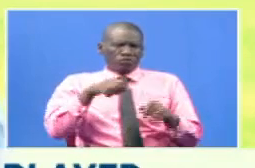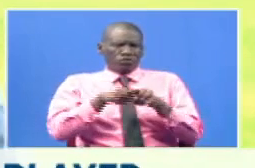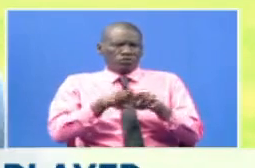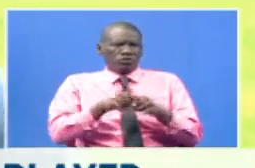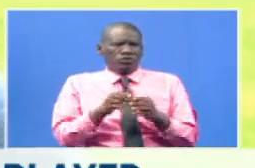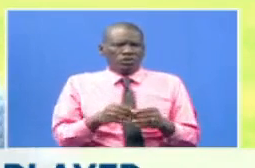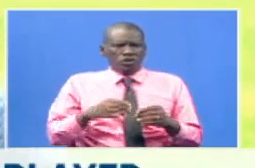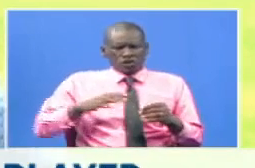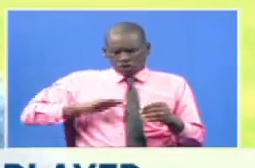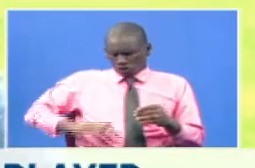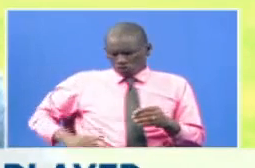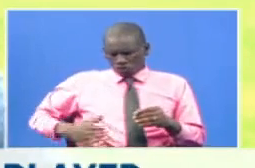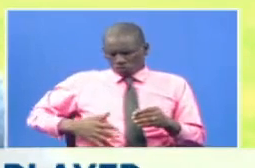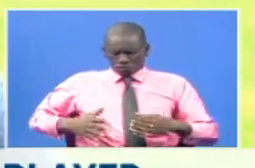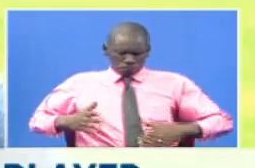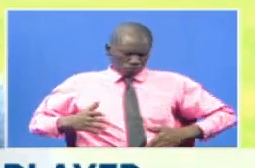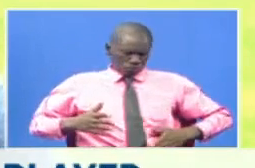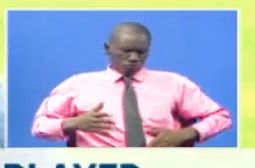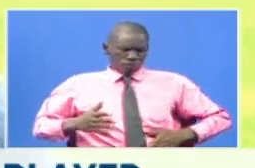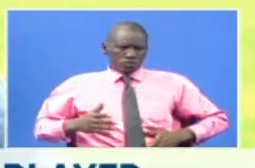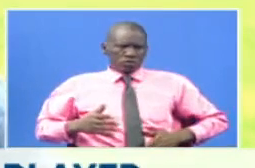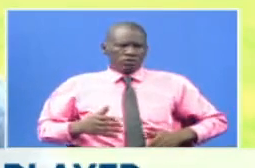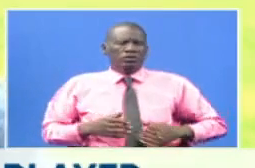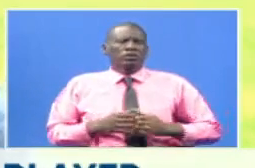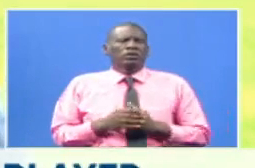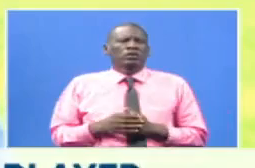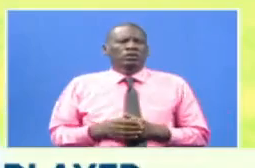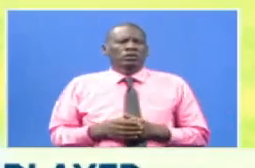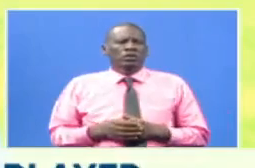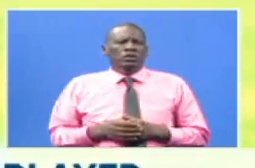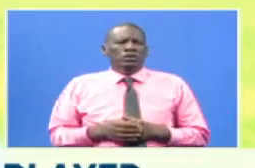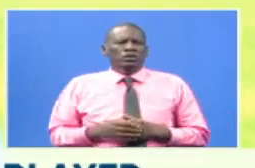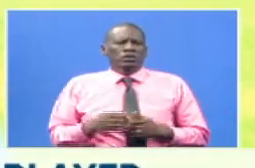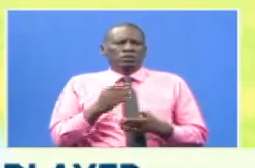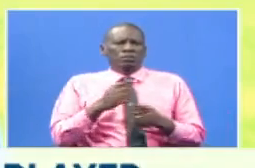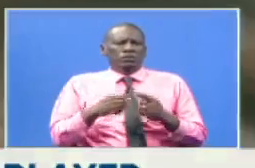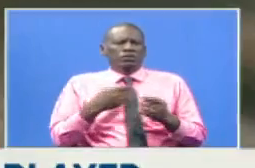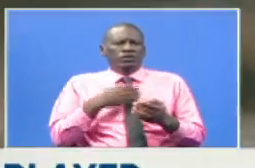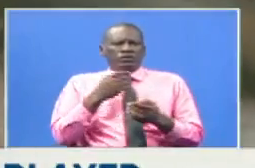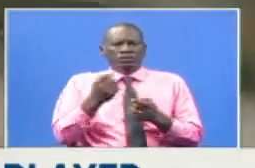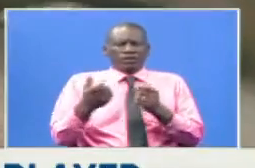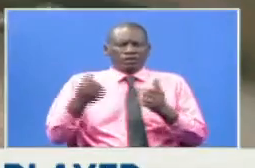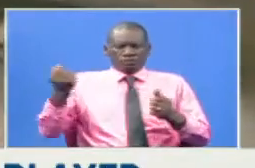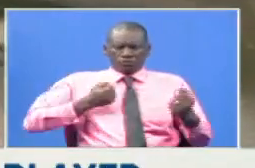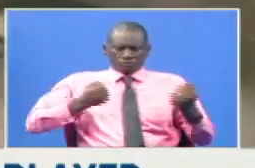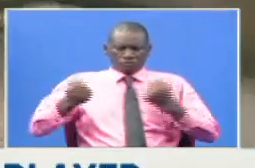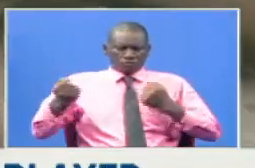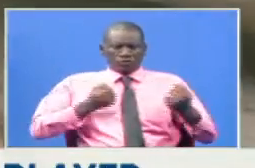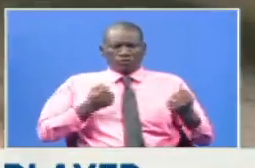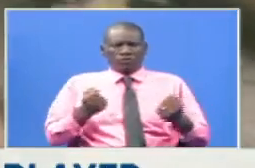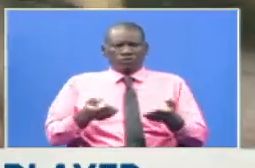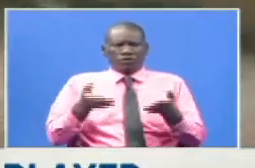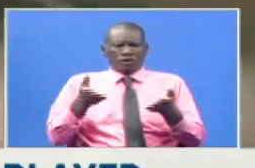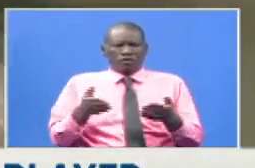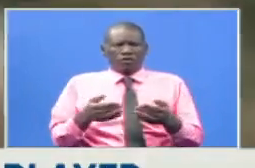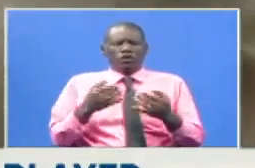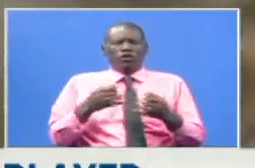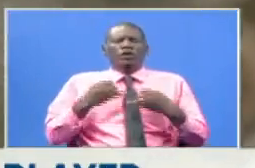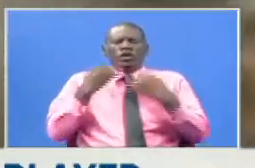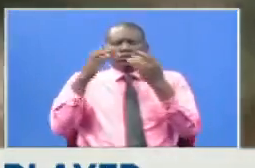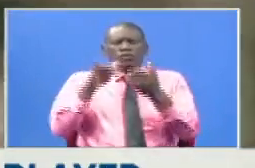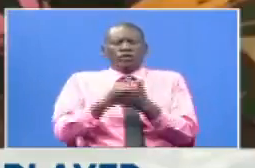in the lower abdomen, on the left side. That there are some few stabs on the chest. At the moment, we are informed is